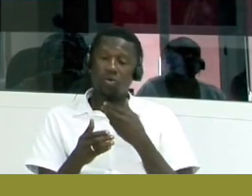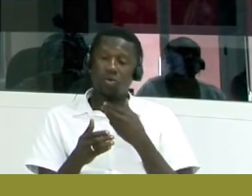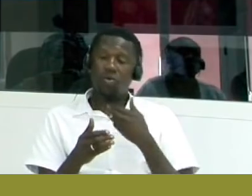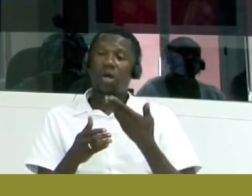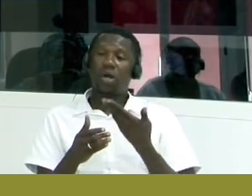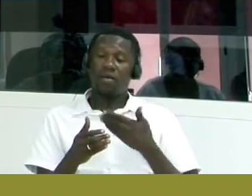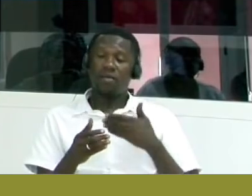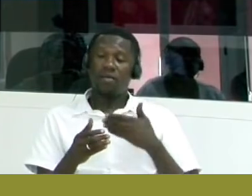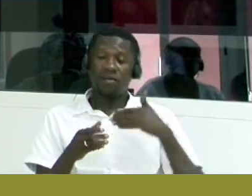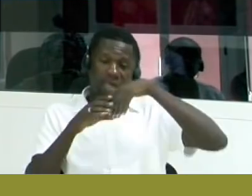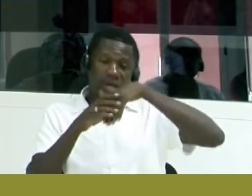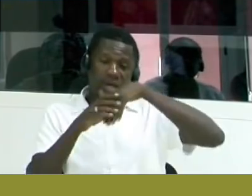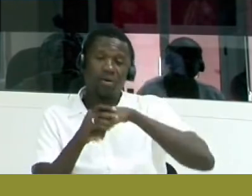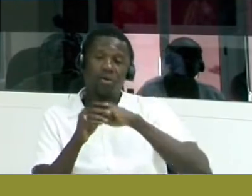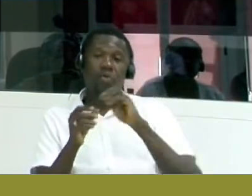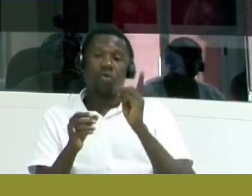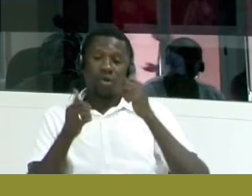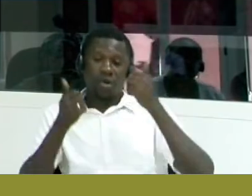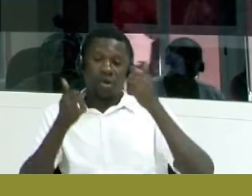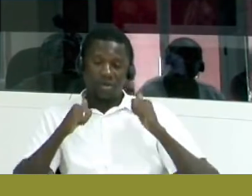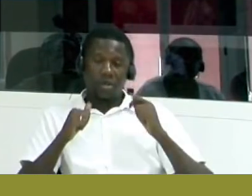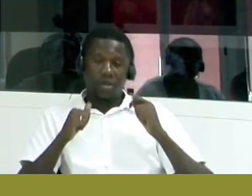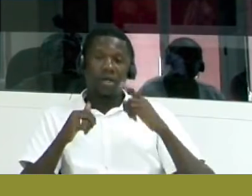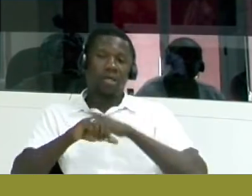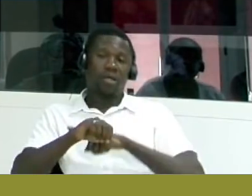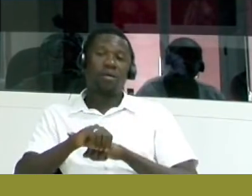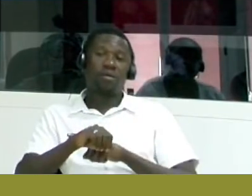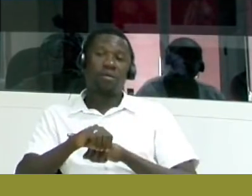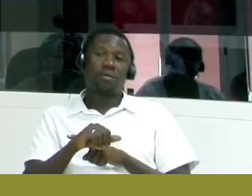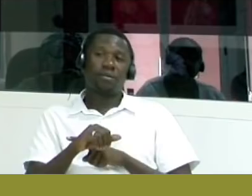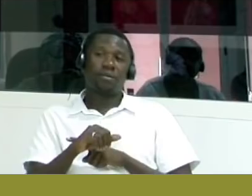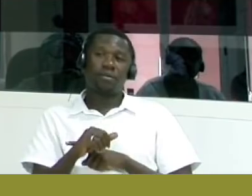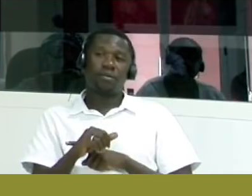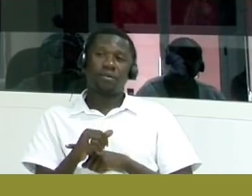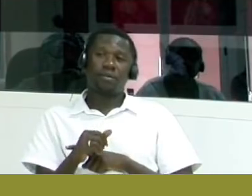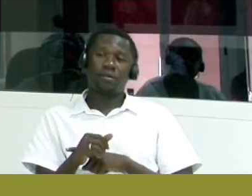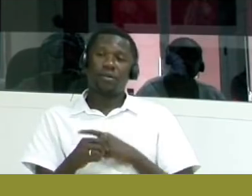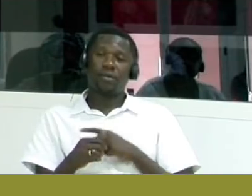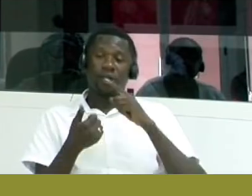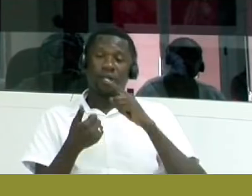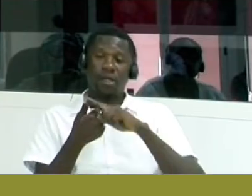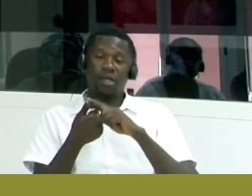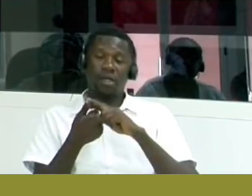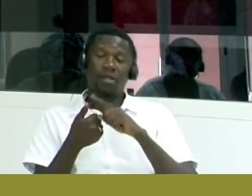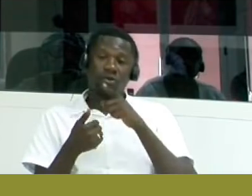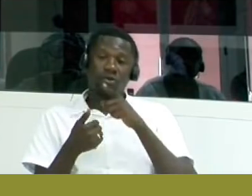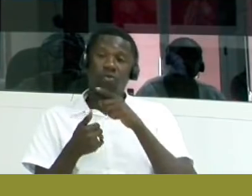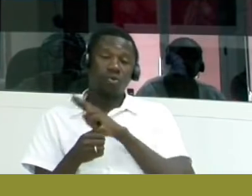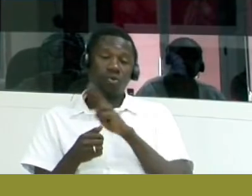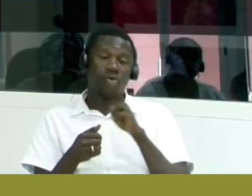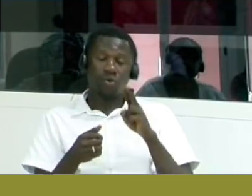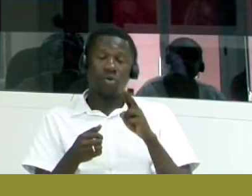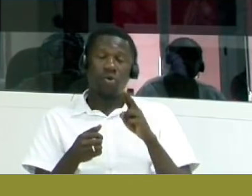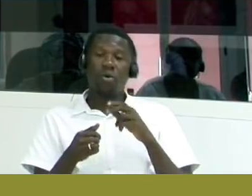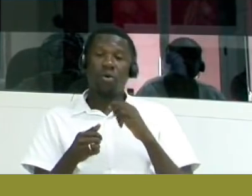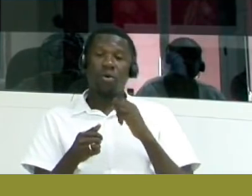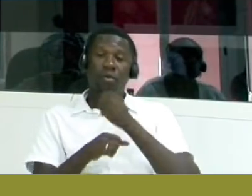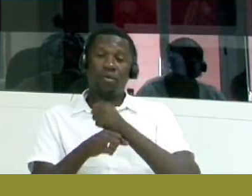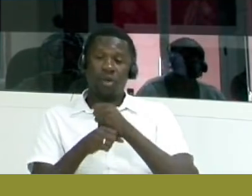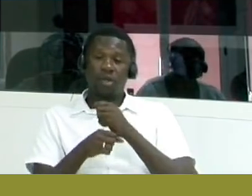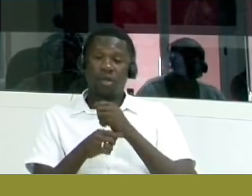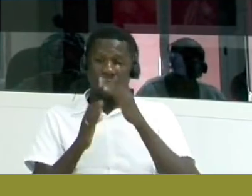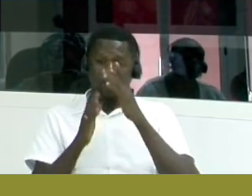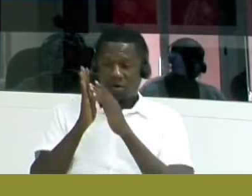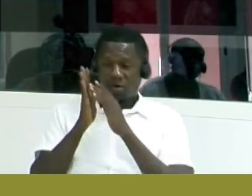hand in what was going on at the time. Yeah. And that you did not make an